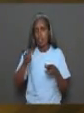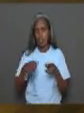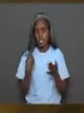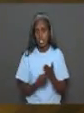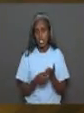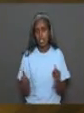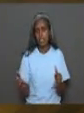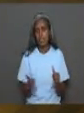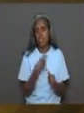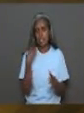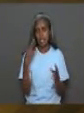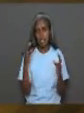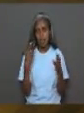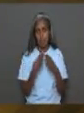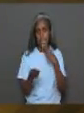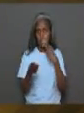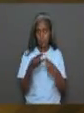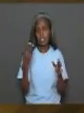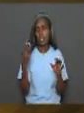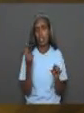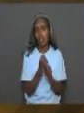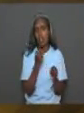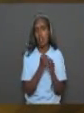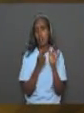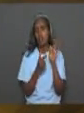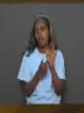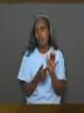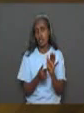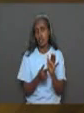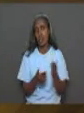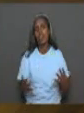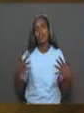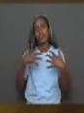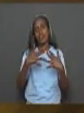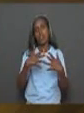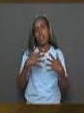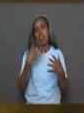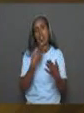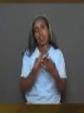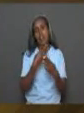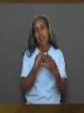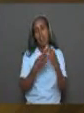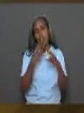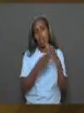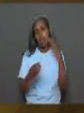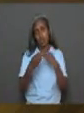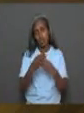the first mathematical application of integral calculus we have